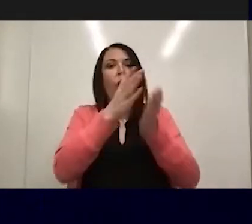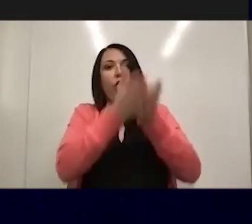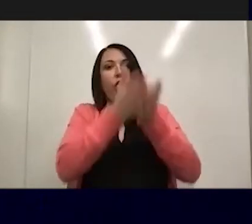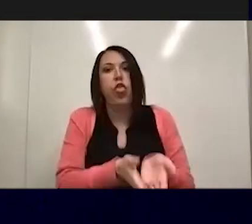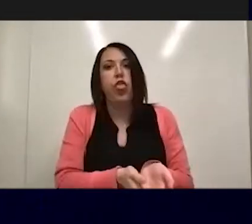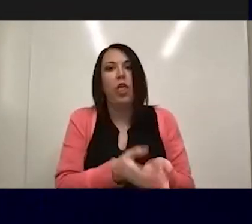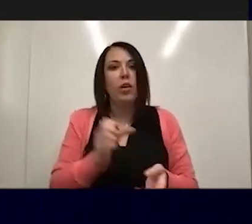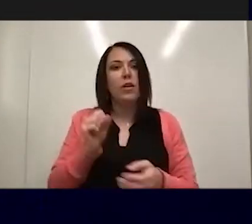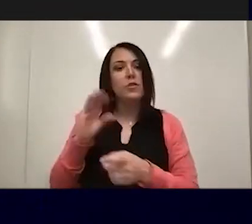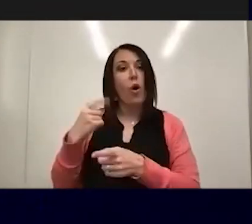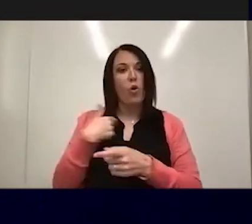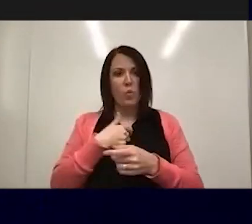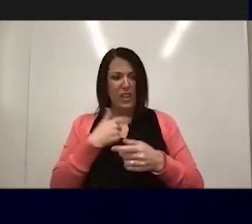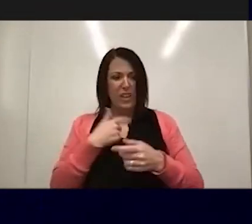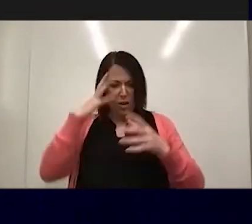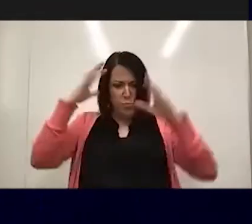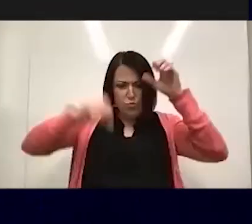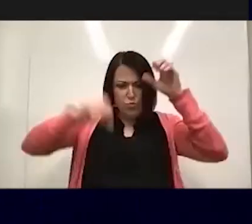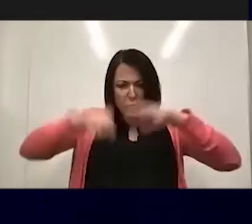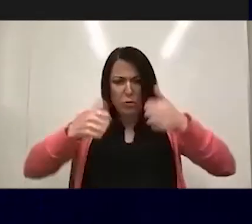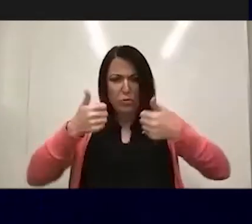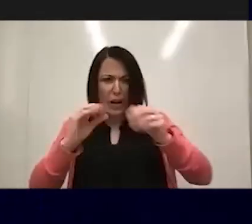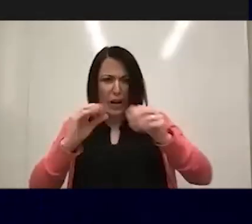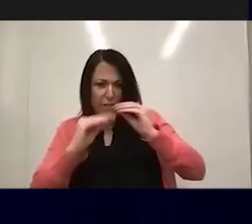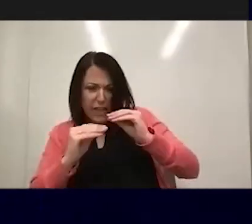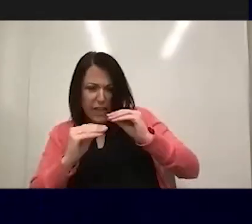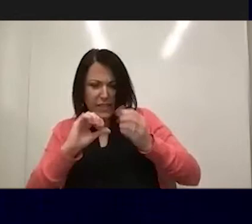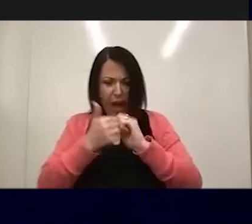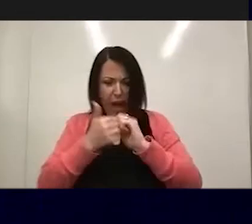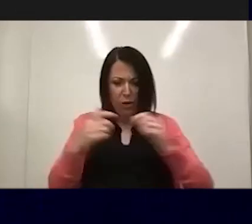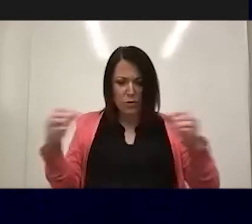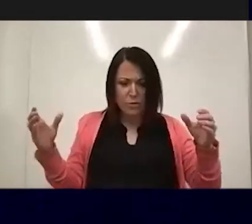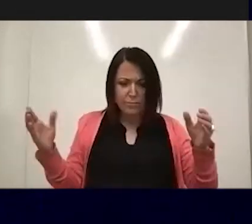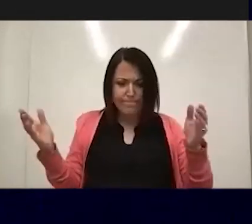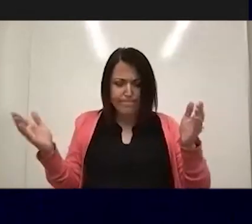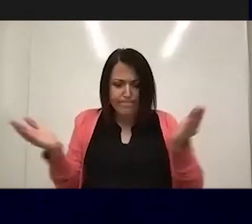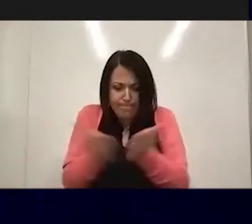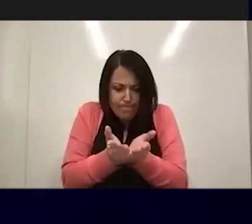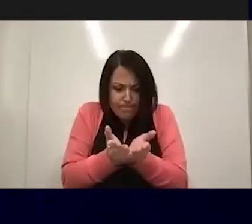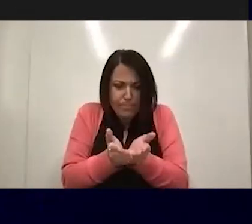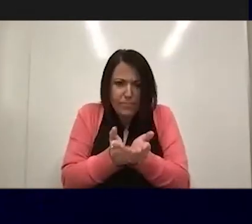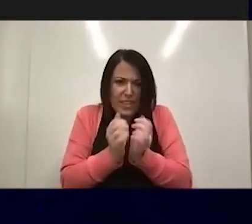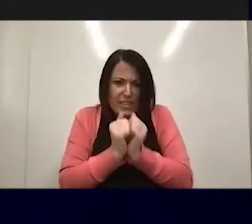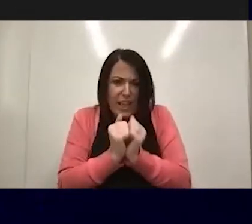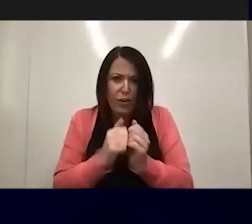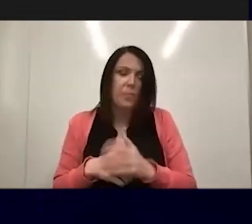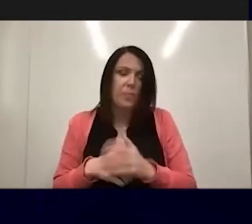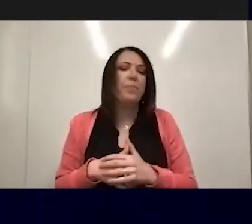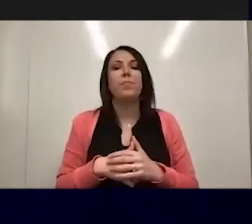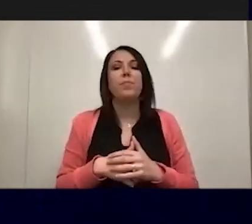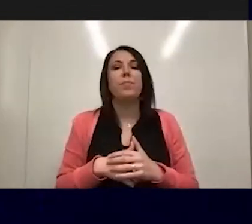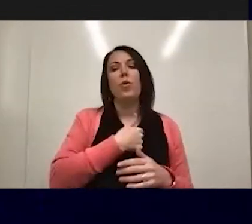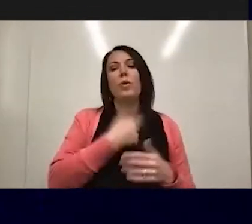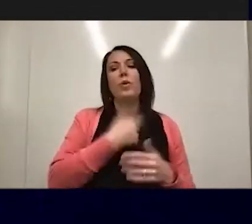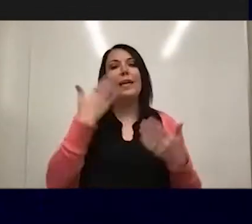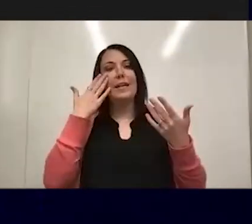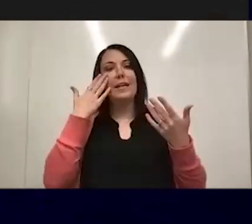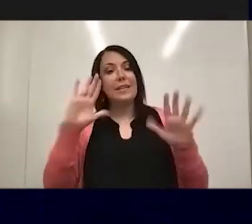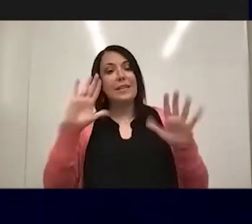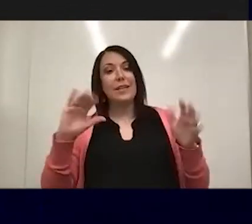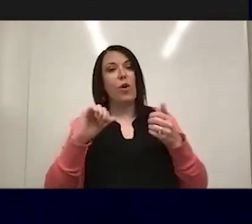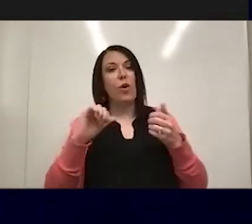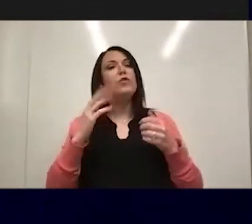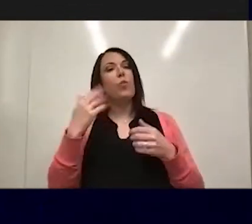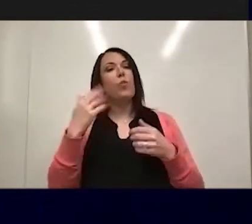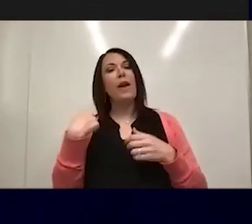with it fitting together. We didn't know how to put the ACUSes on. Those are the pieces that attach the two